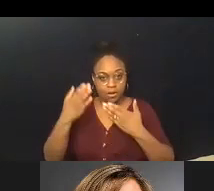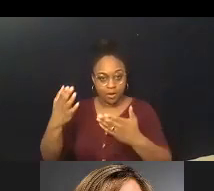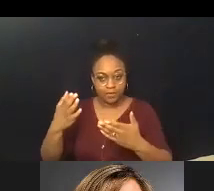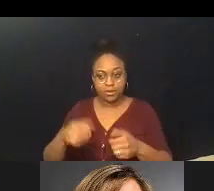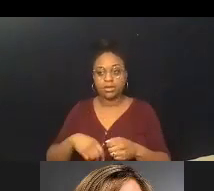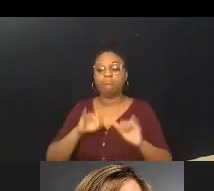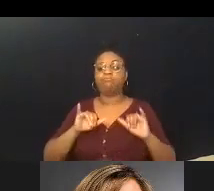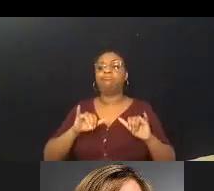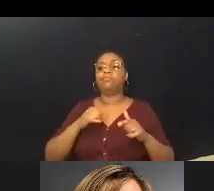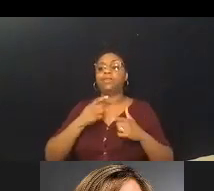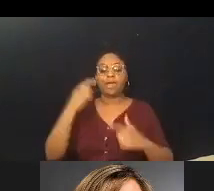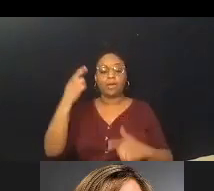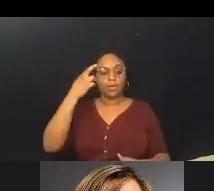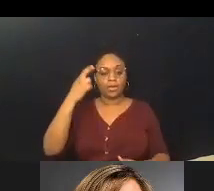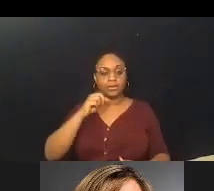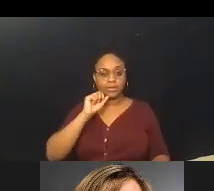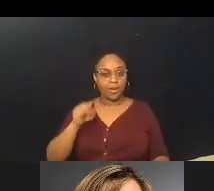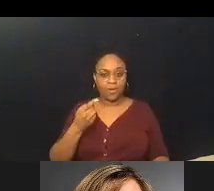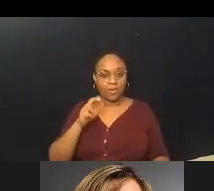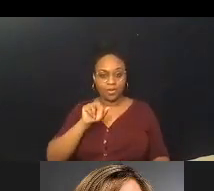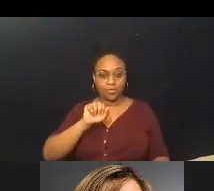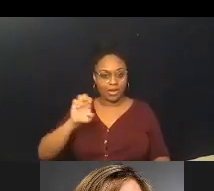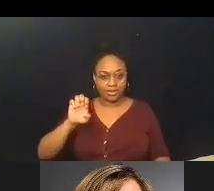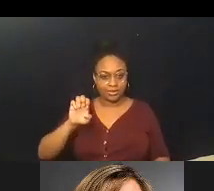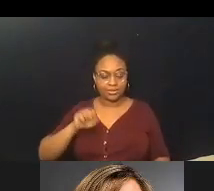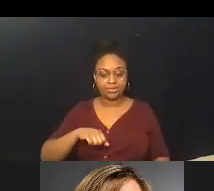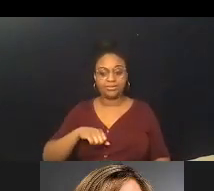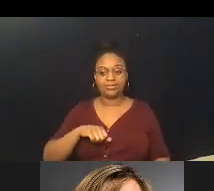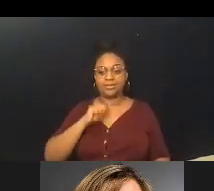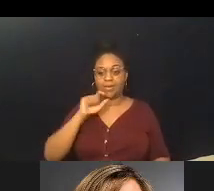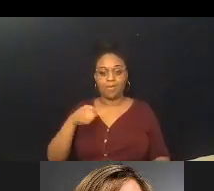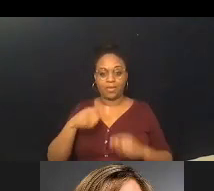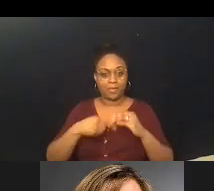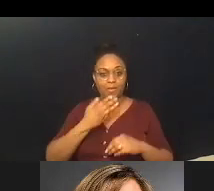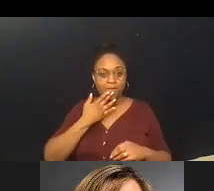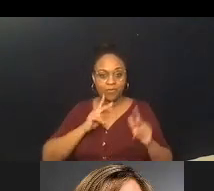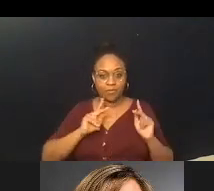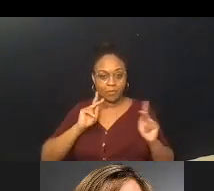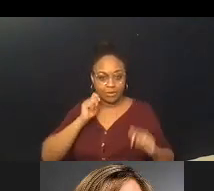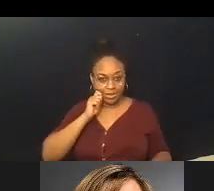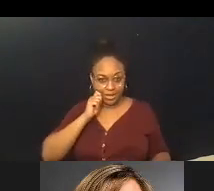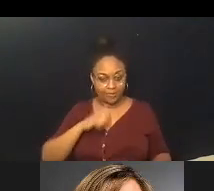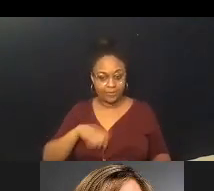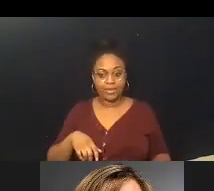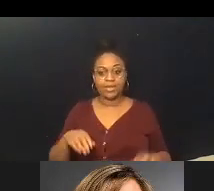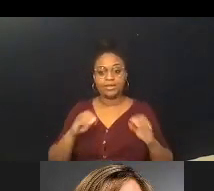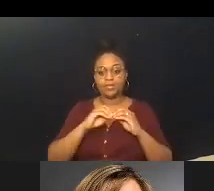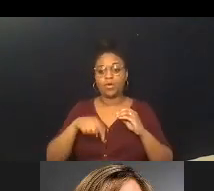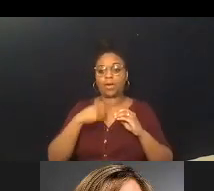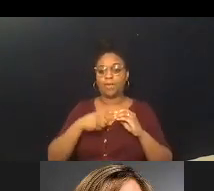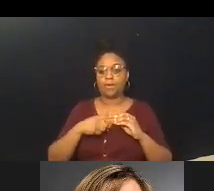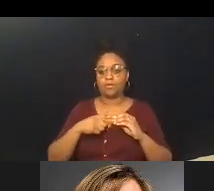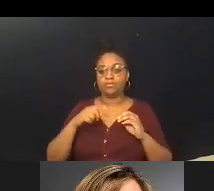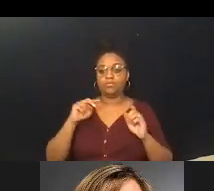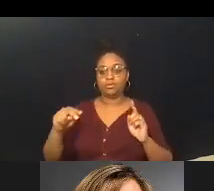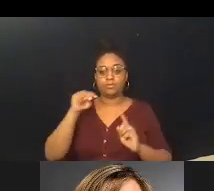that it's more than just about race or the color of people's skin, but it's more about the perspective of